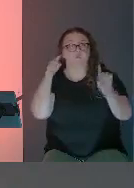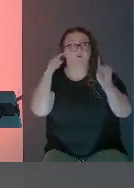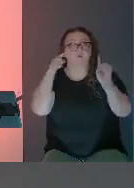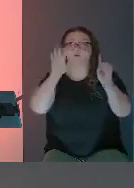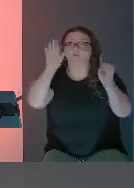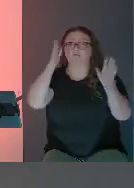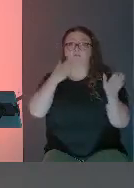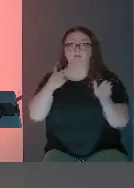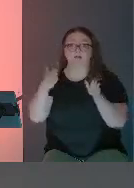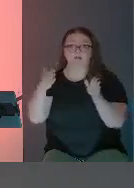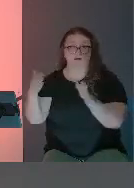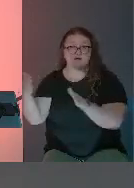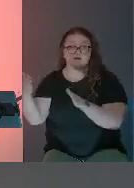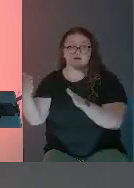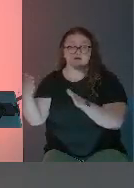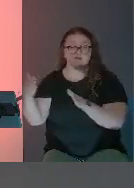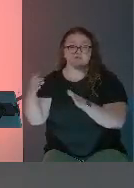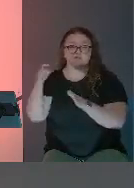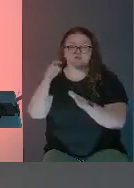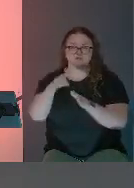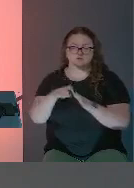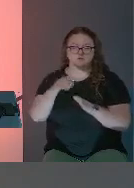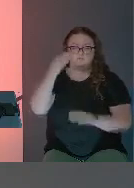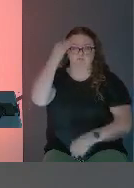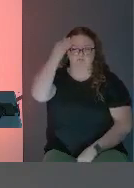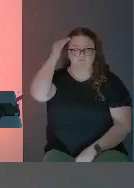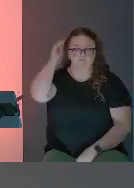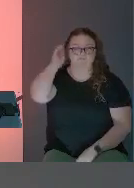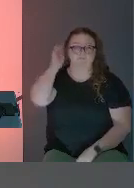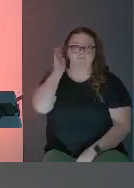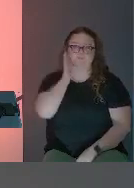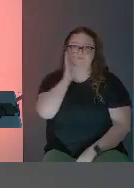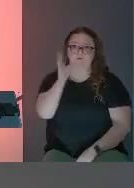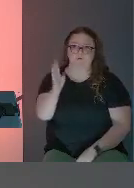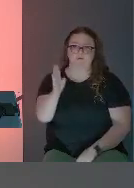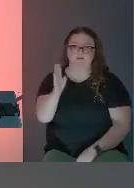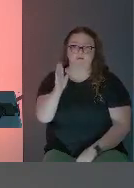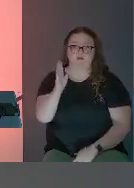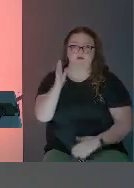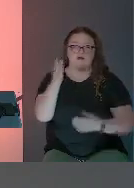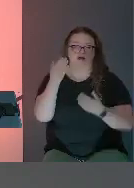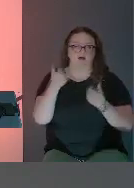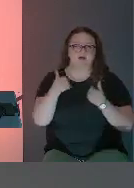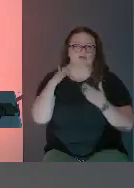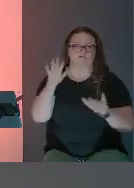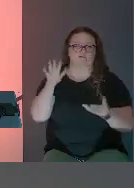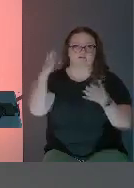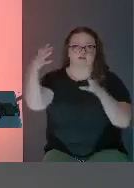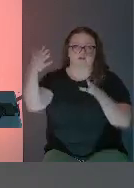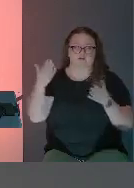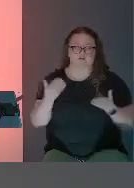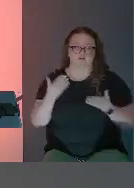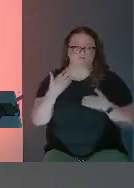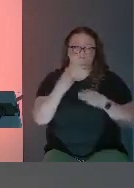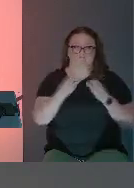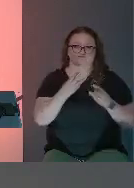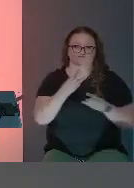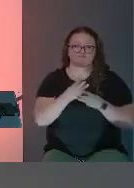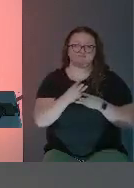out, we have to be mindful of the fact that there has to be chaos on the planet. As you've heard me